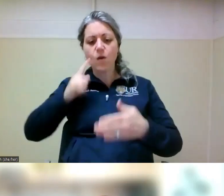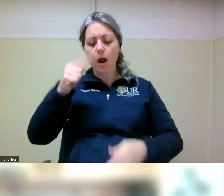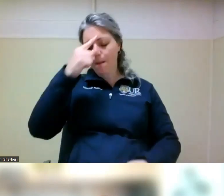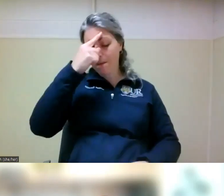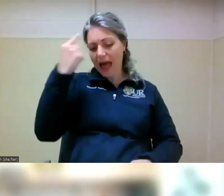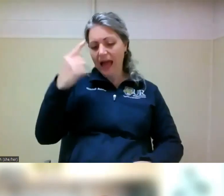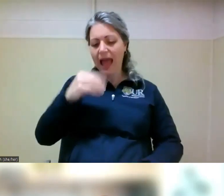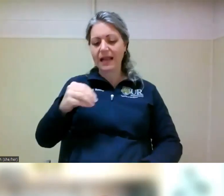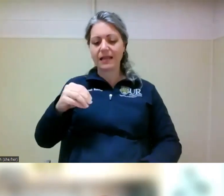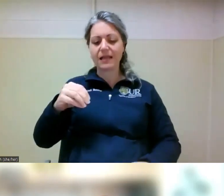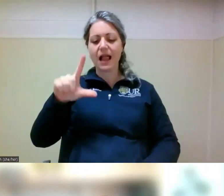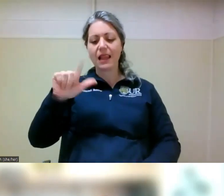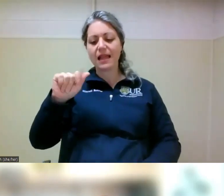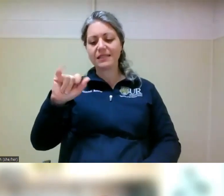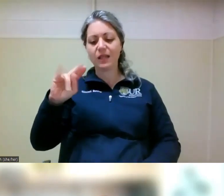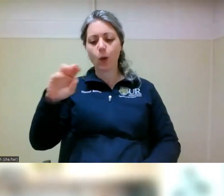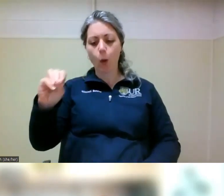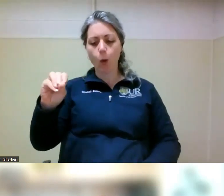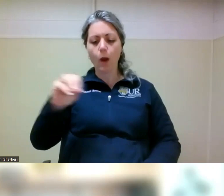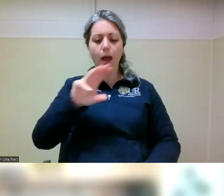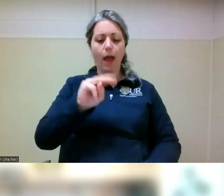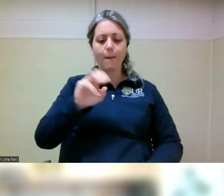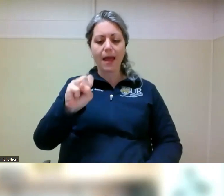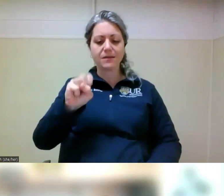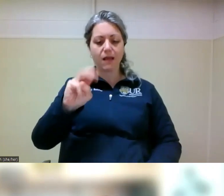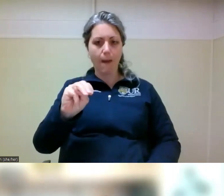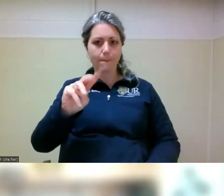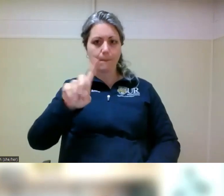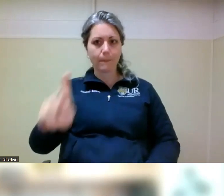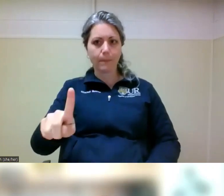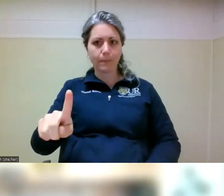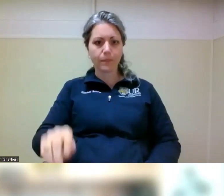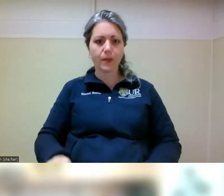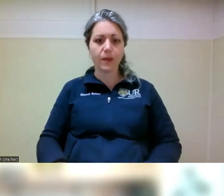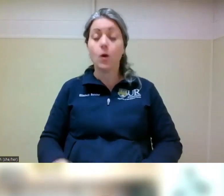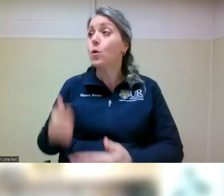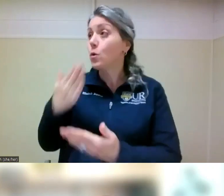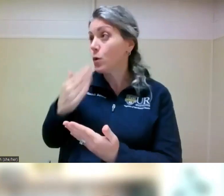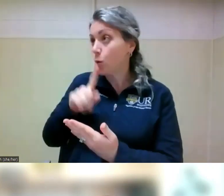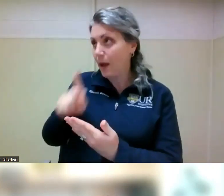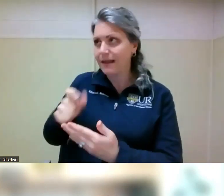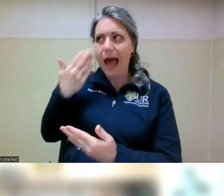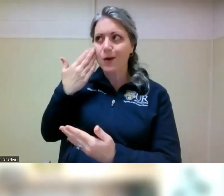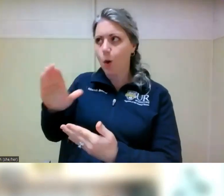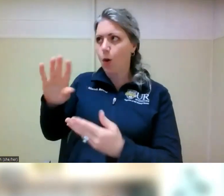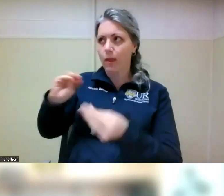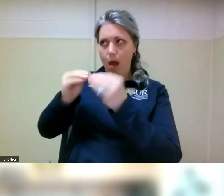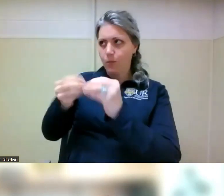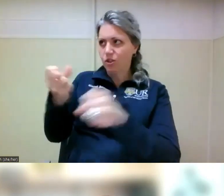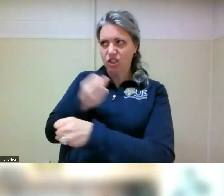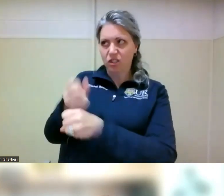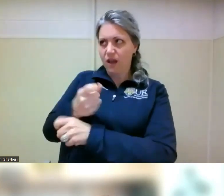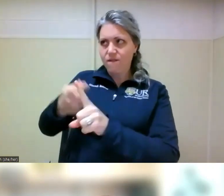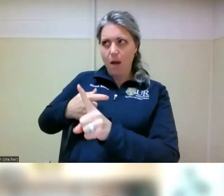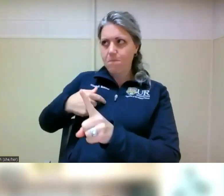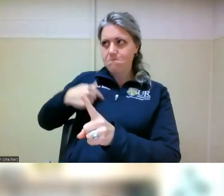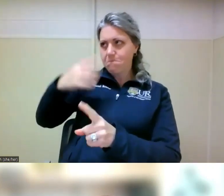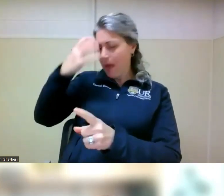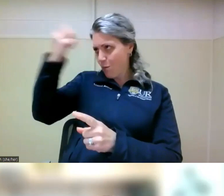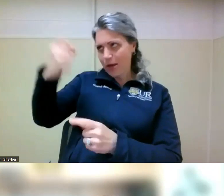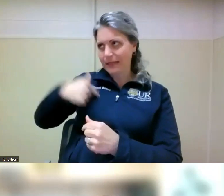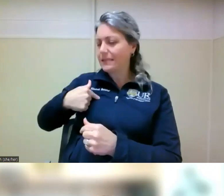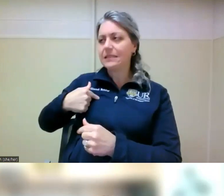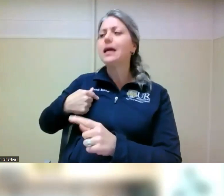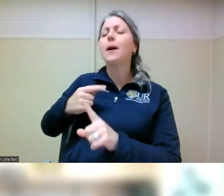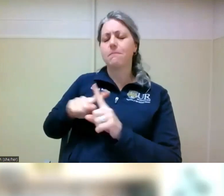men? That's a very good question. I do not know those rates off the top of my head. But what I will